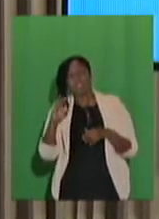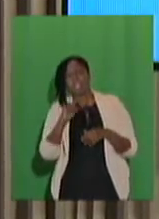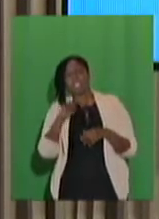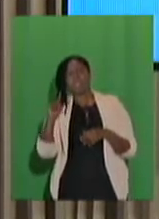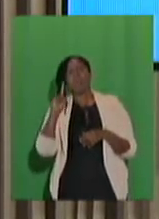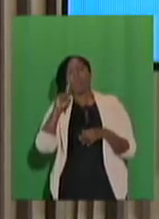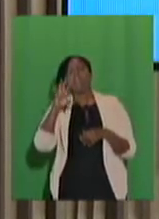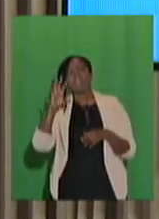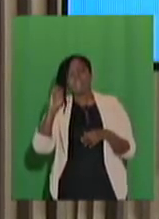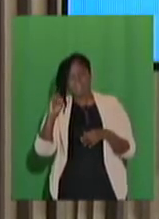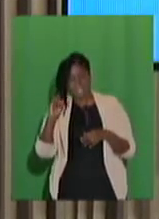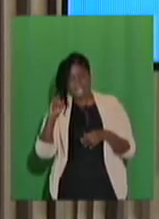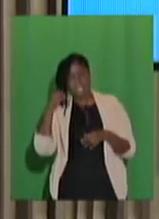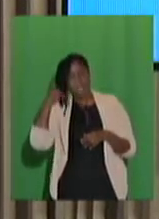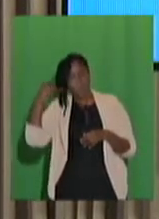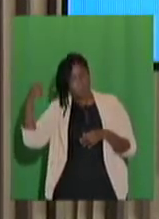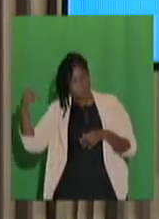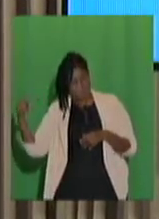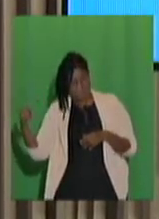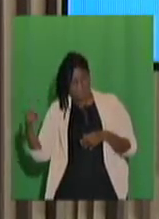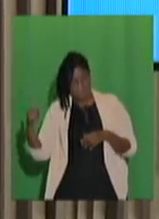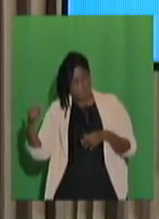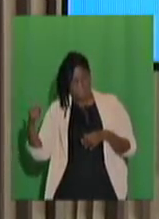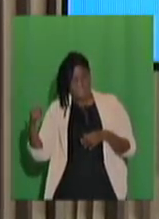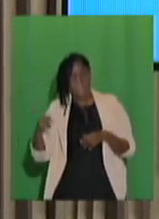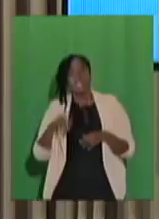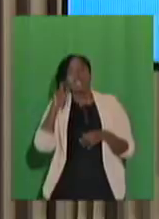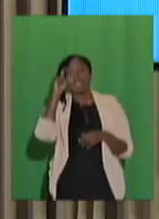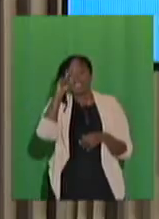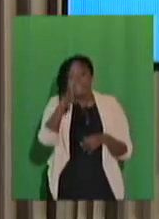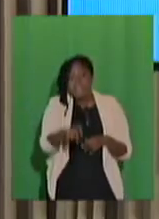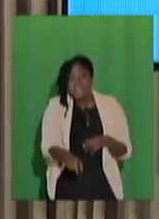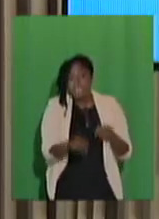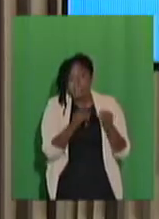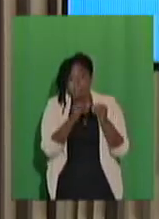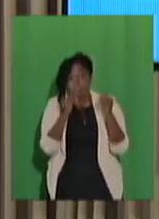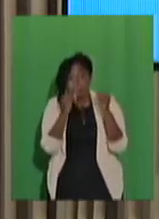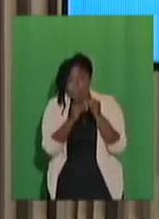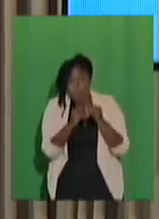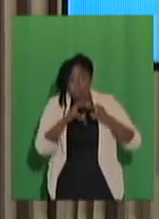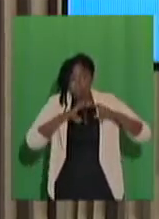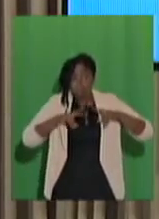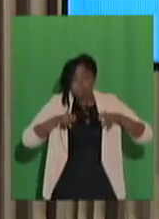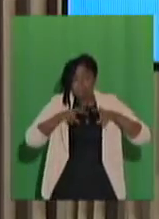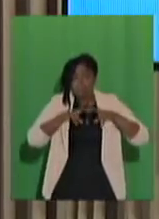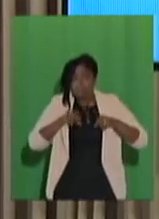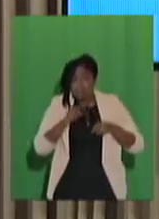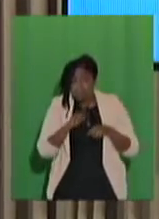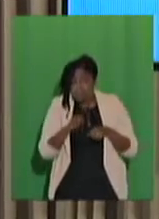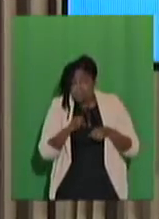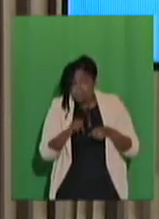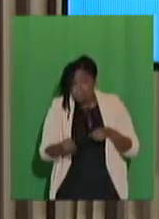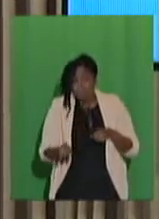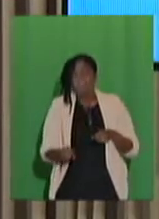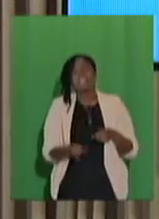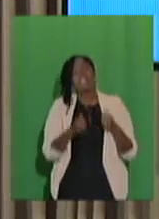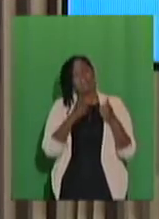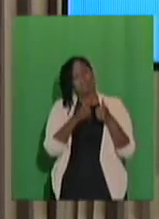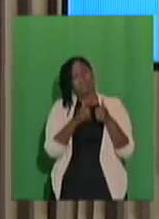150 calls which needed further investigation. So the hotline did produce